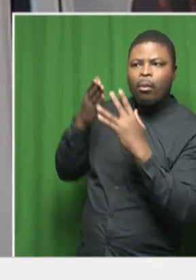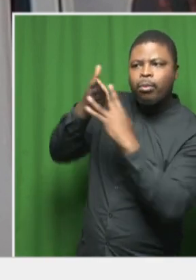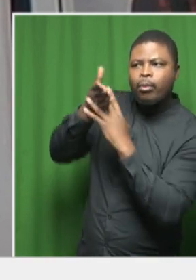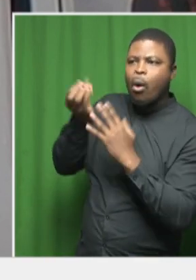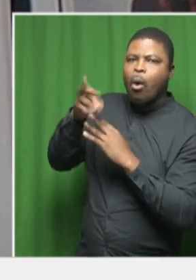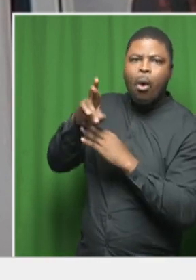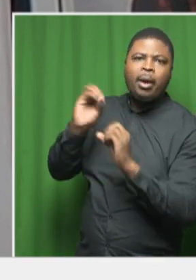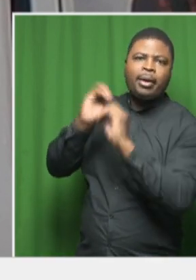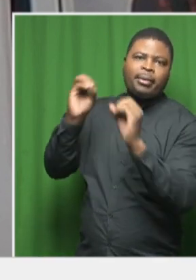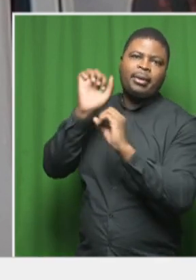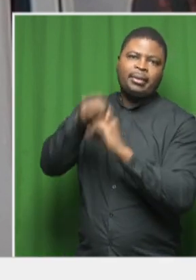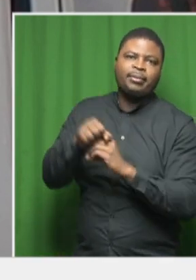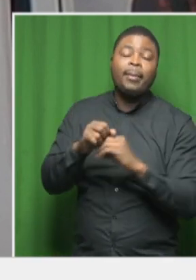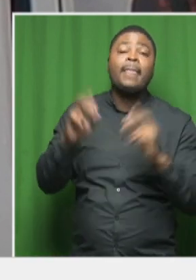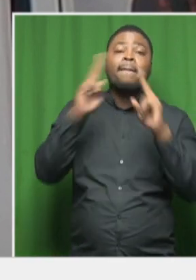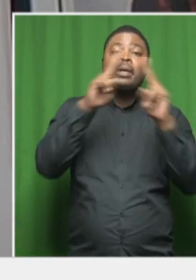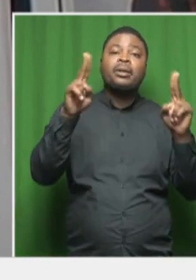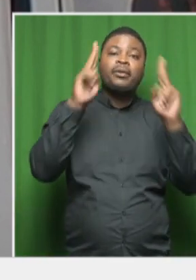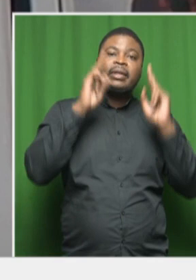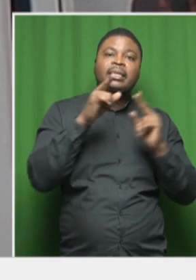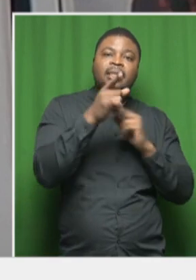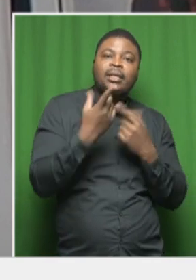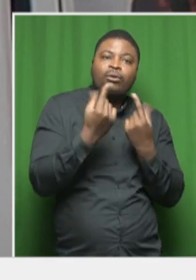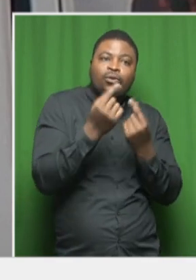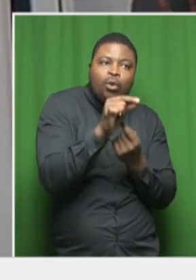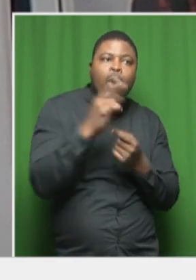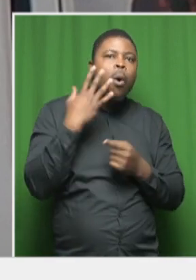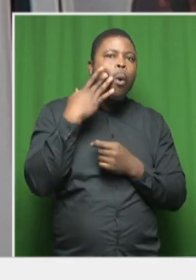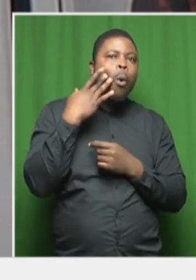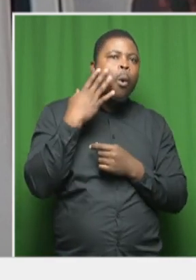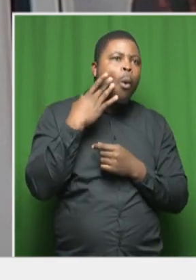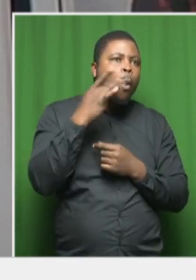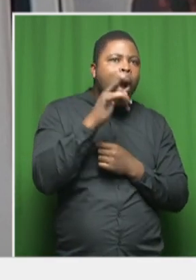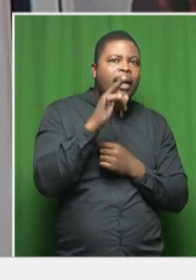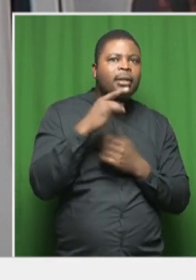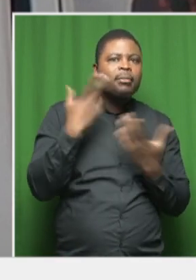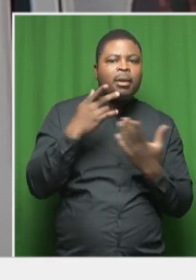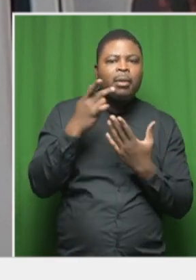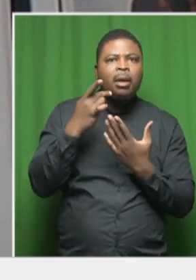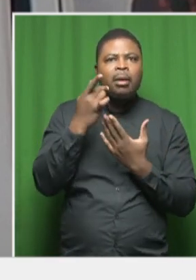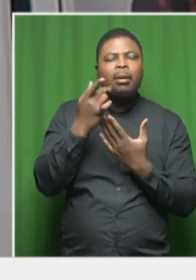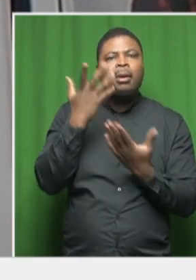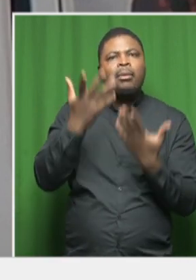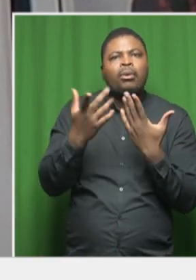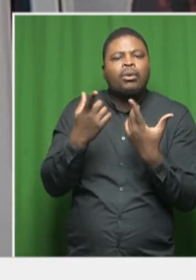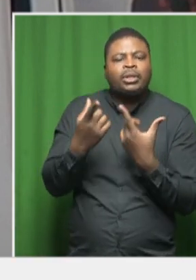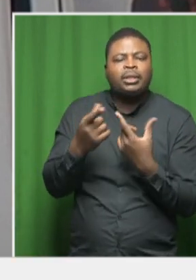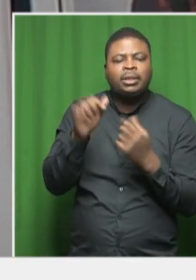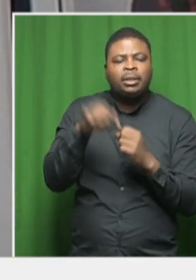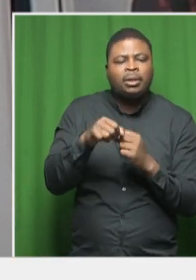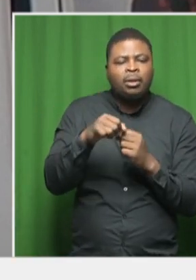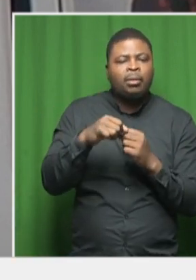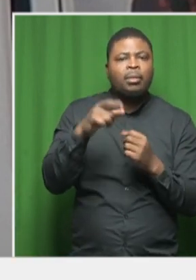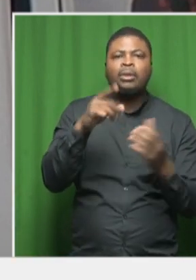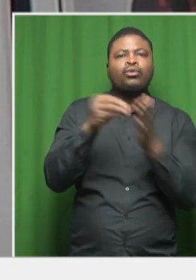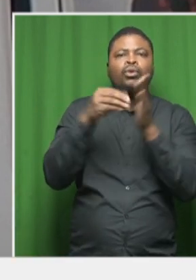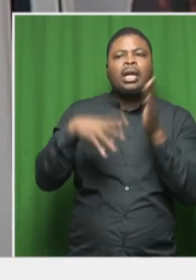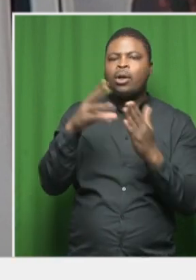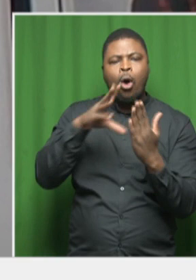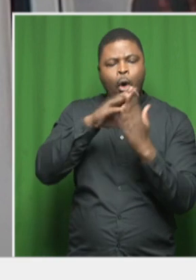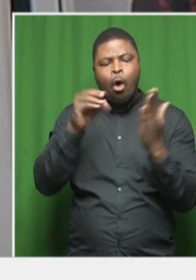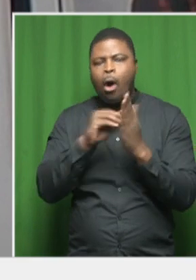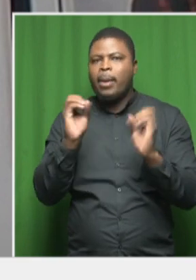to check that students are not cheating and are referencing correctly. The advantage for the student of